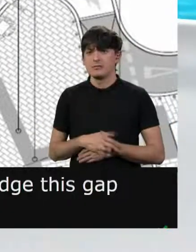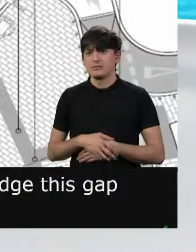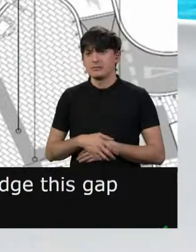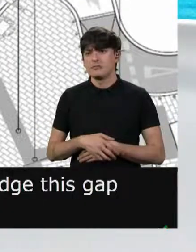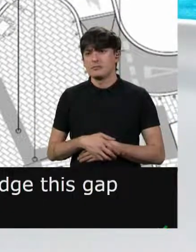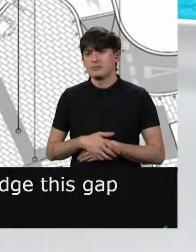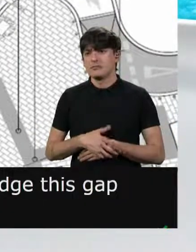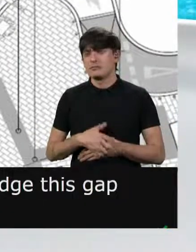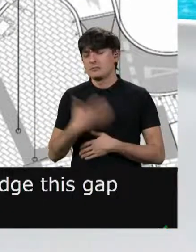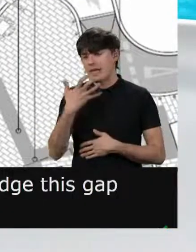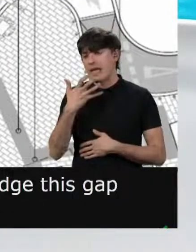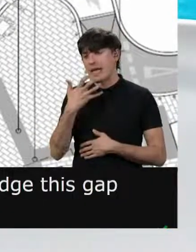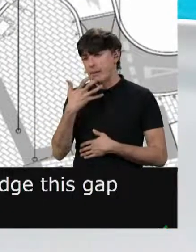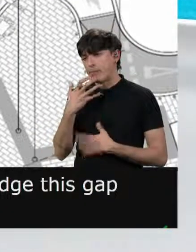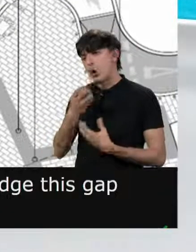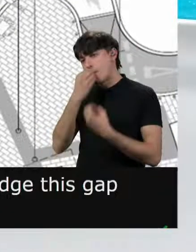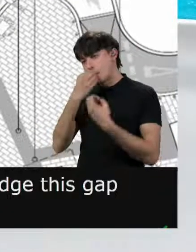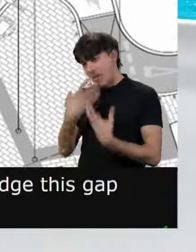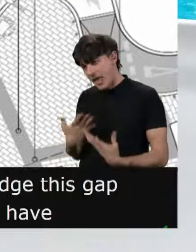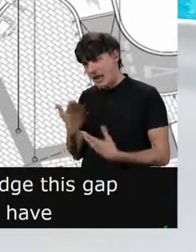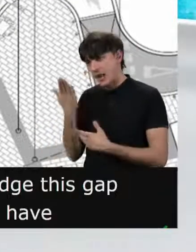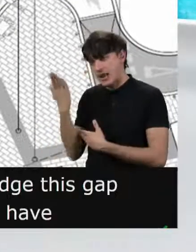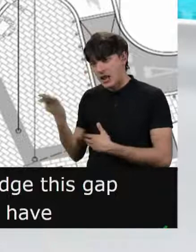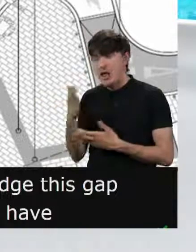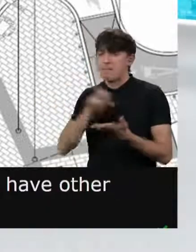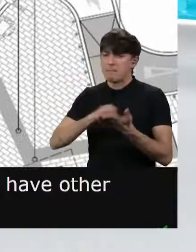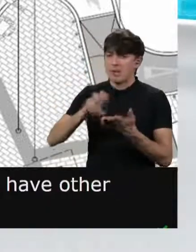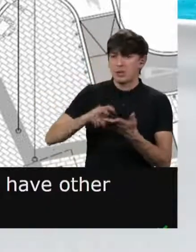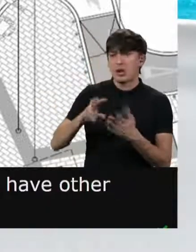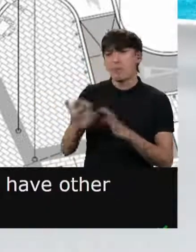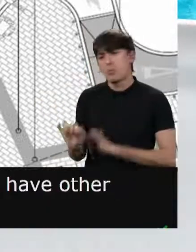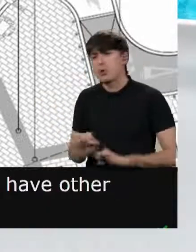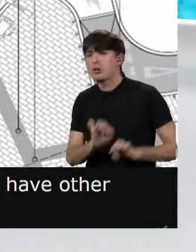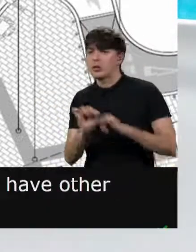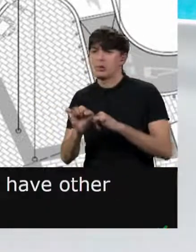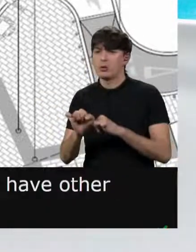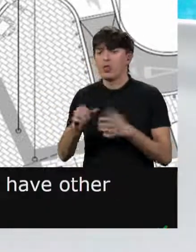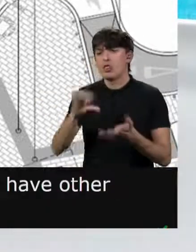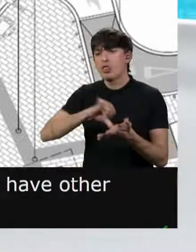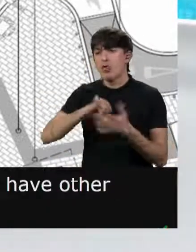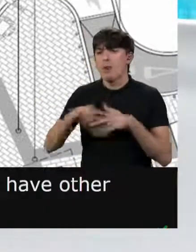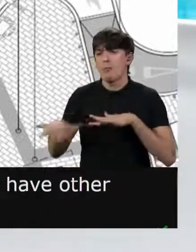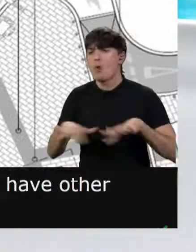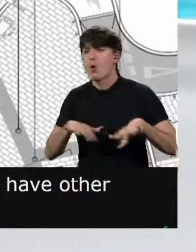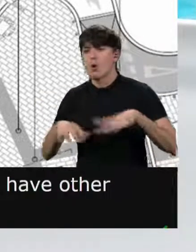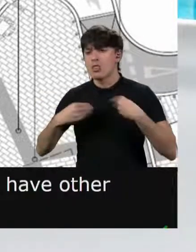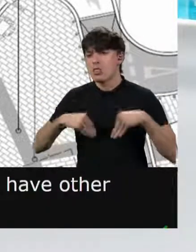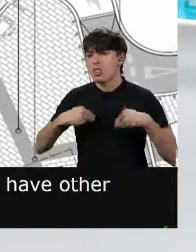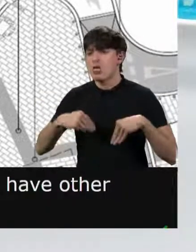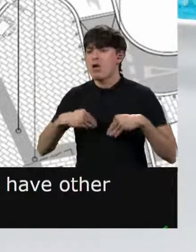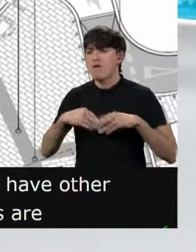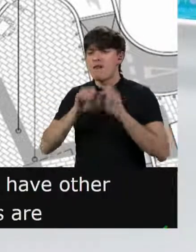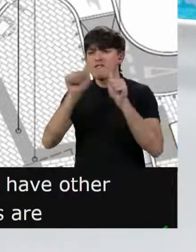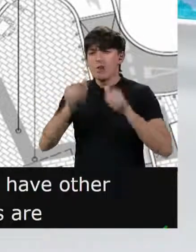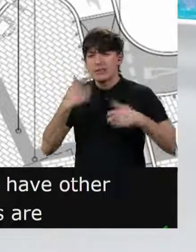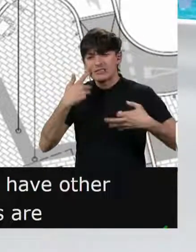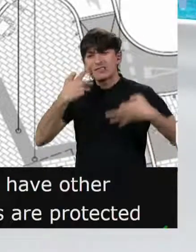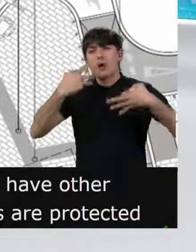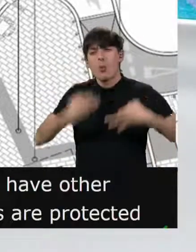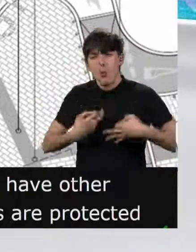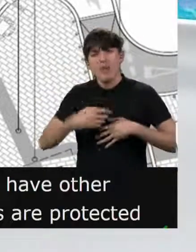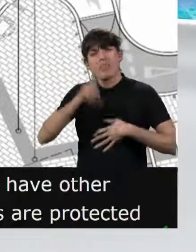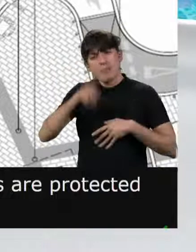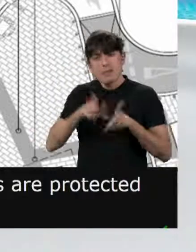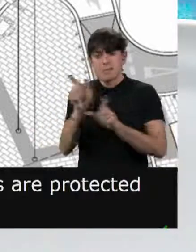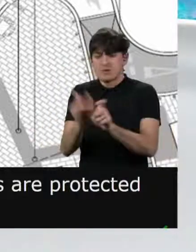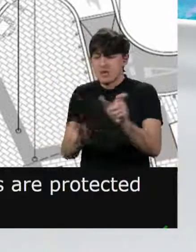have other examples of excellent practices where pedestrians are protected and can enjoy the sidewalk